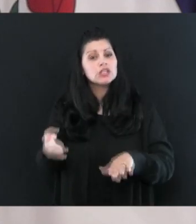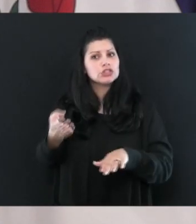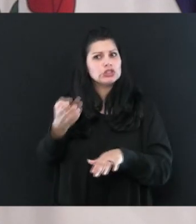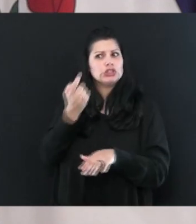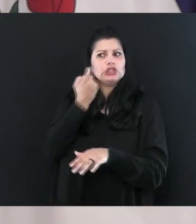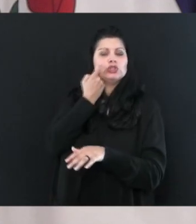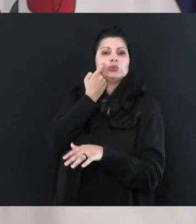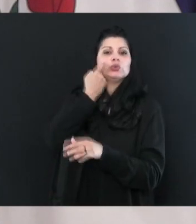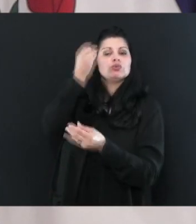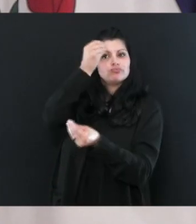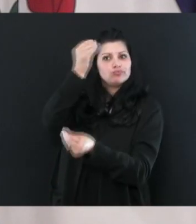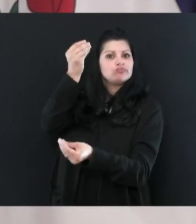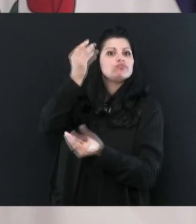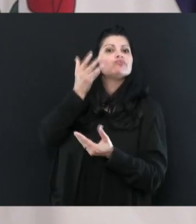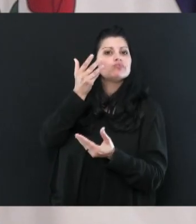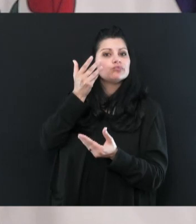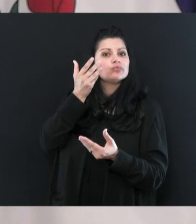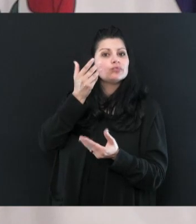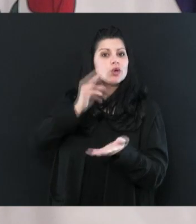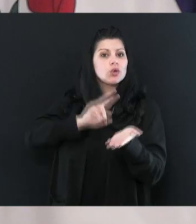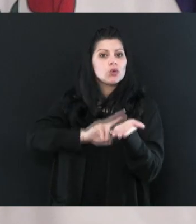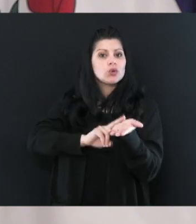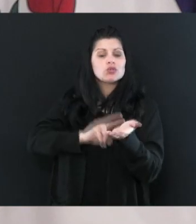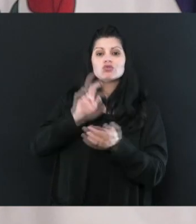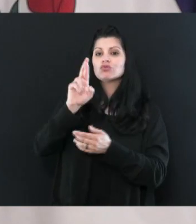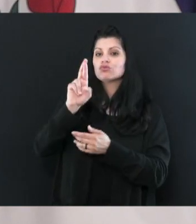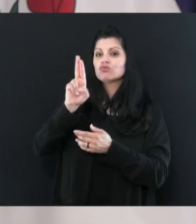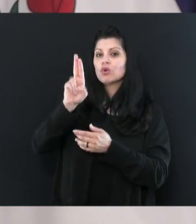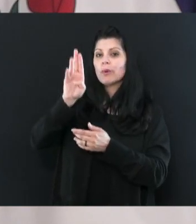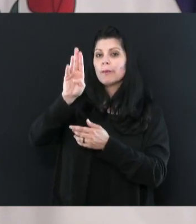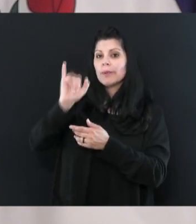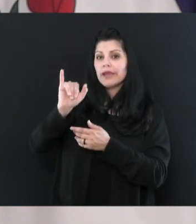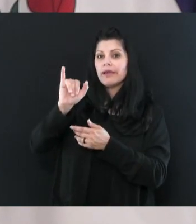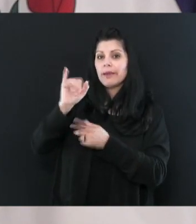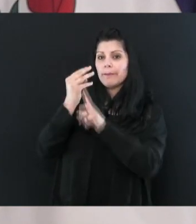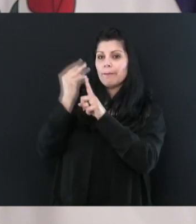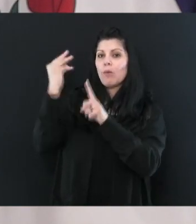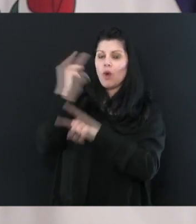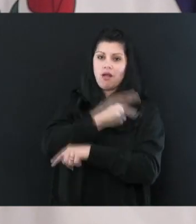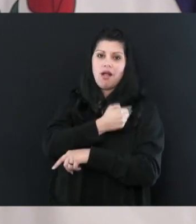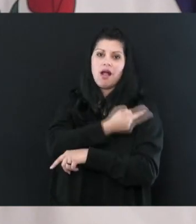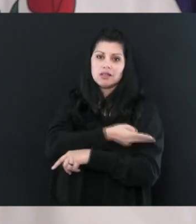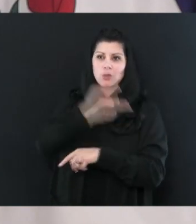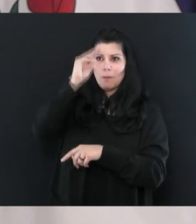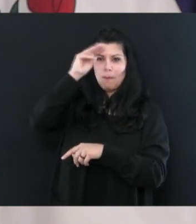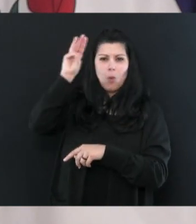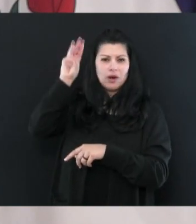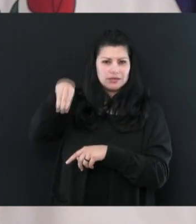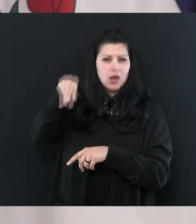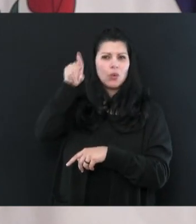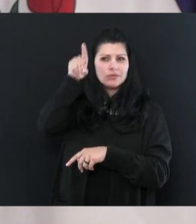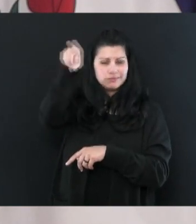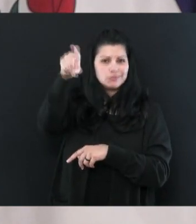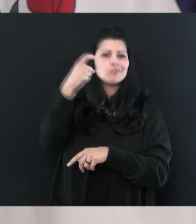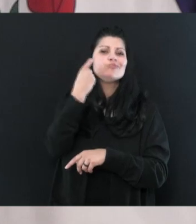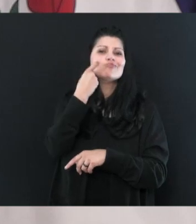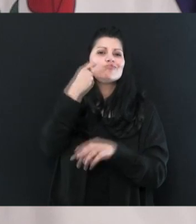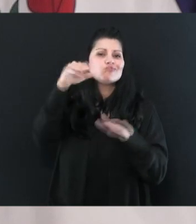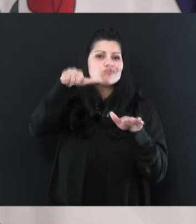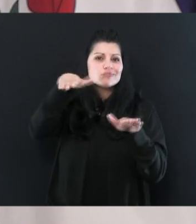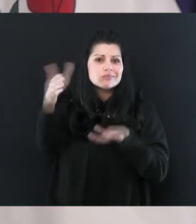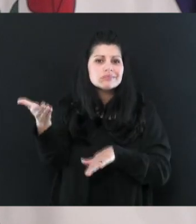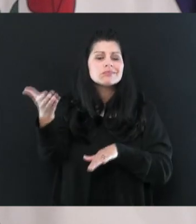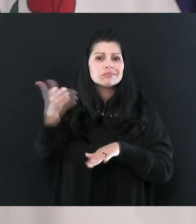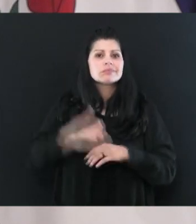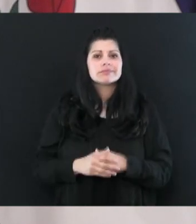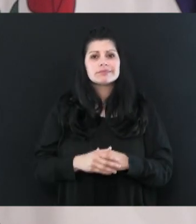little while ago, that a nurse at the Ruby Memorial Hospital in Morgantown has now died. In addition